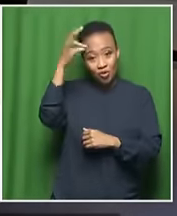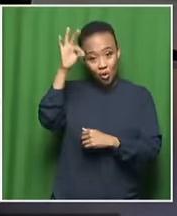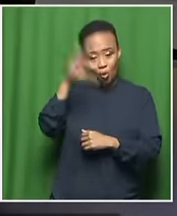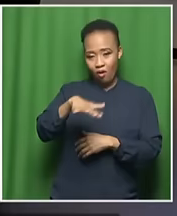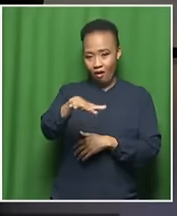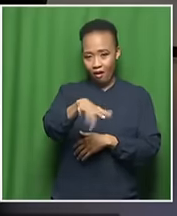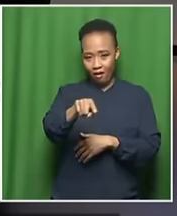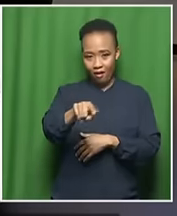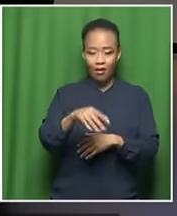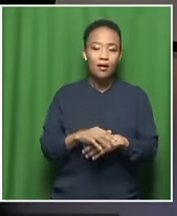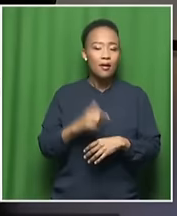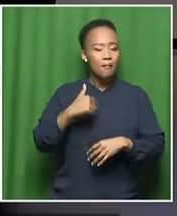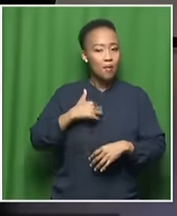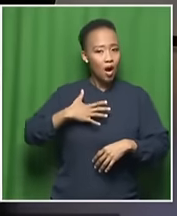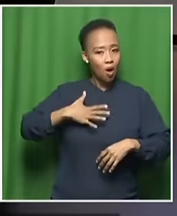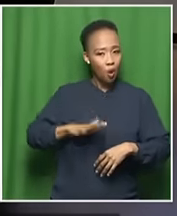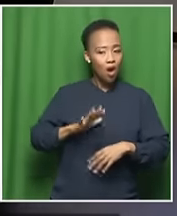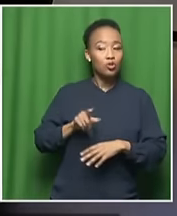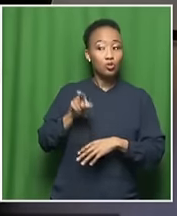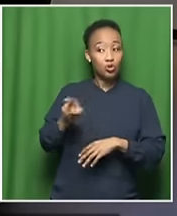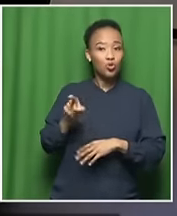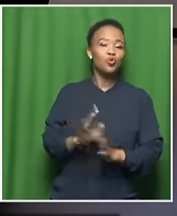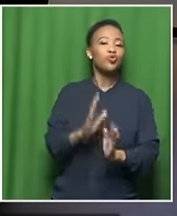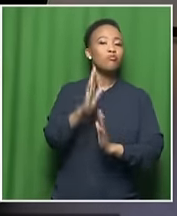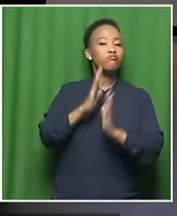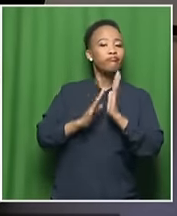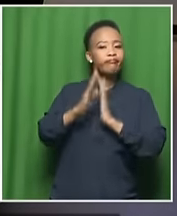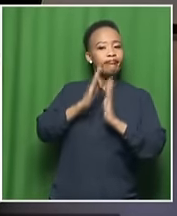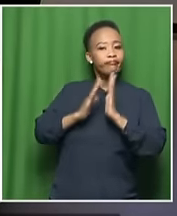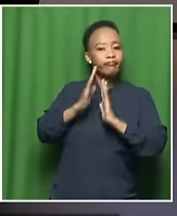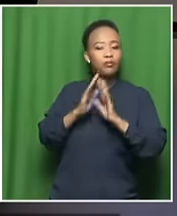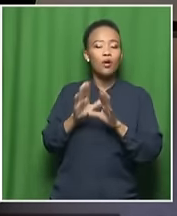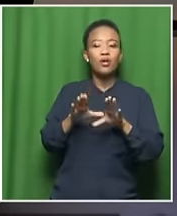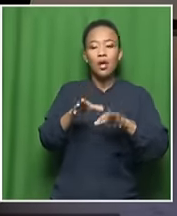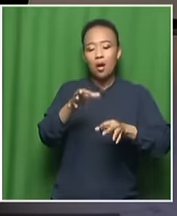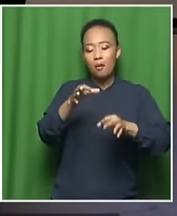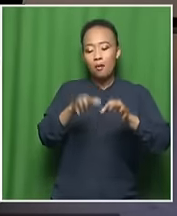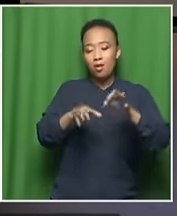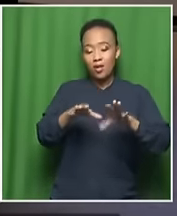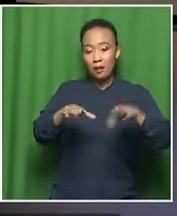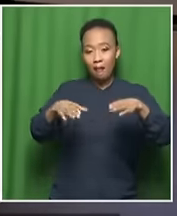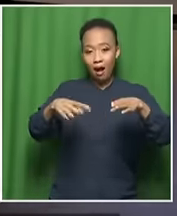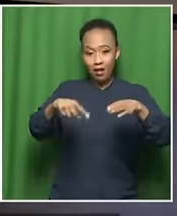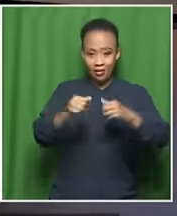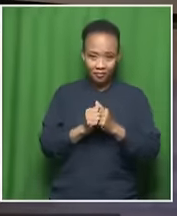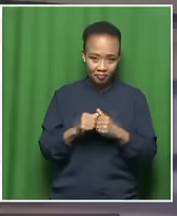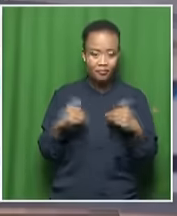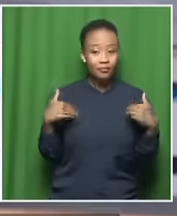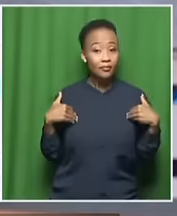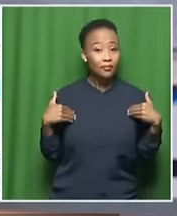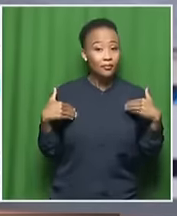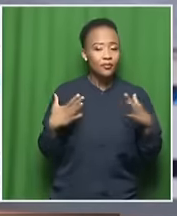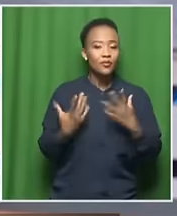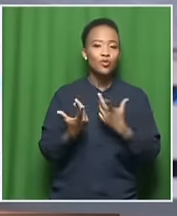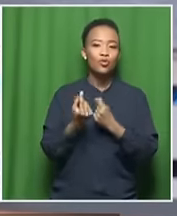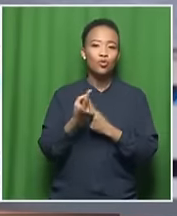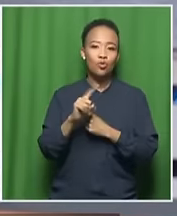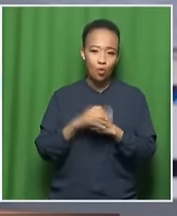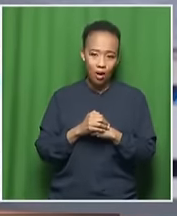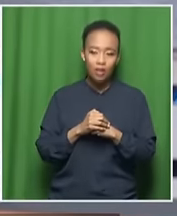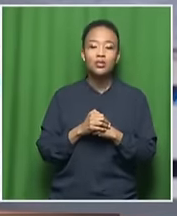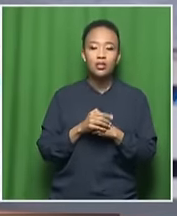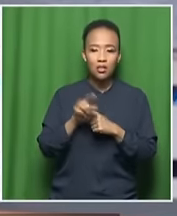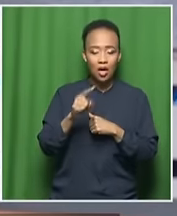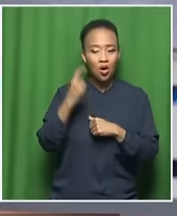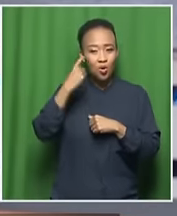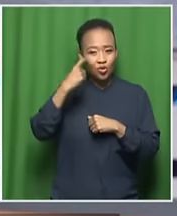get a sense from you about the party, because I think when we started posting and looking at the